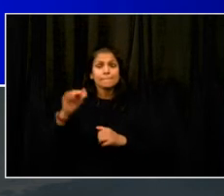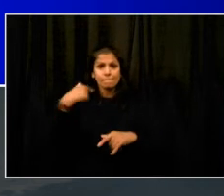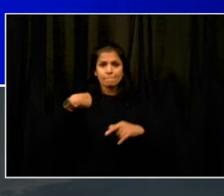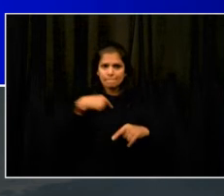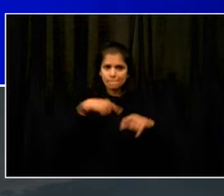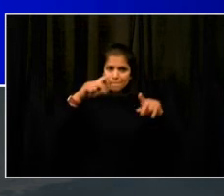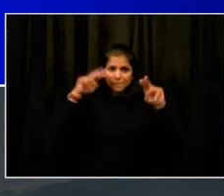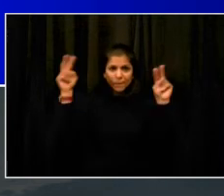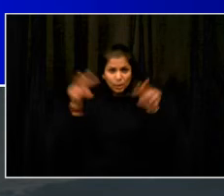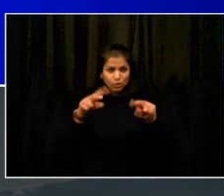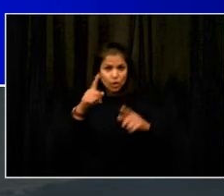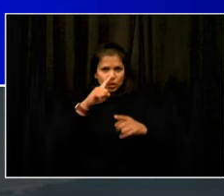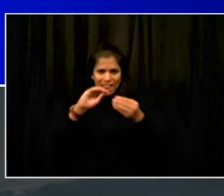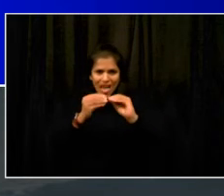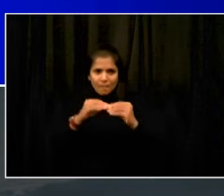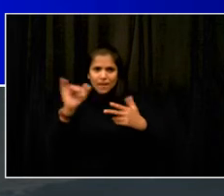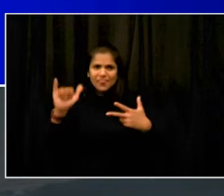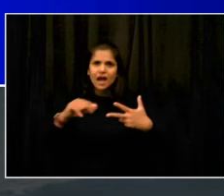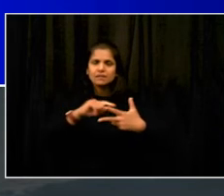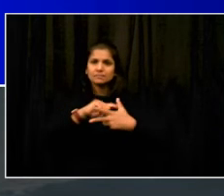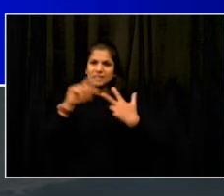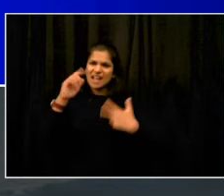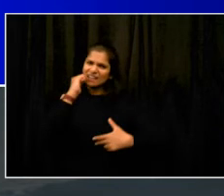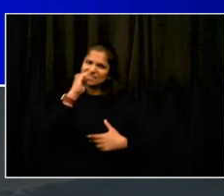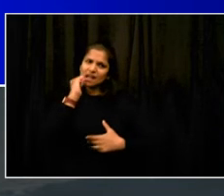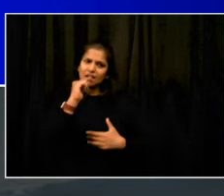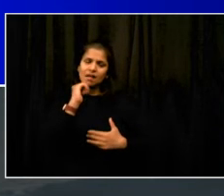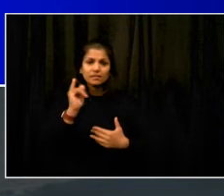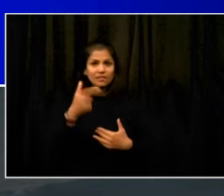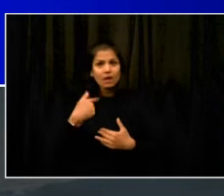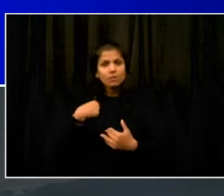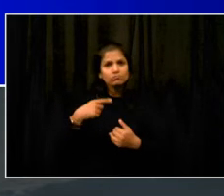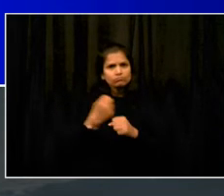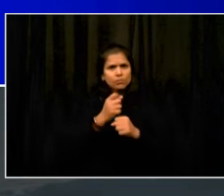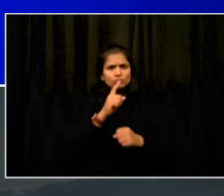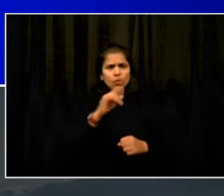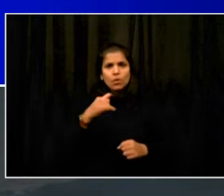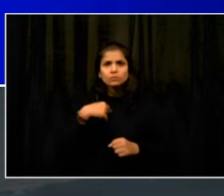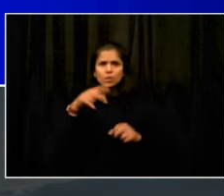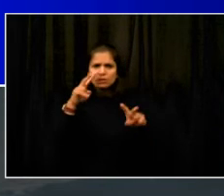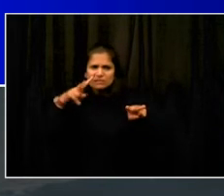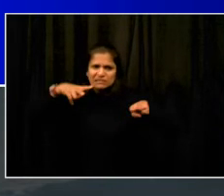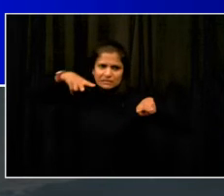present information, given this second wave that's been bearing down on us. We're going to come back with